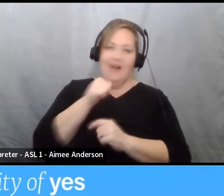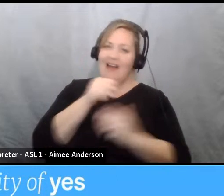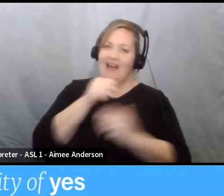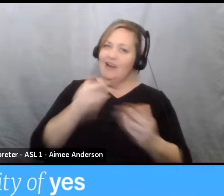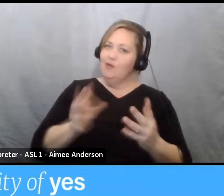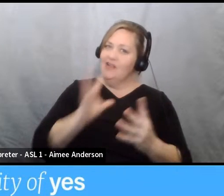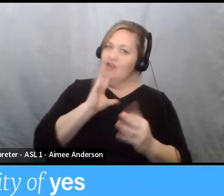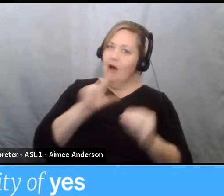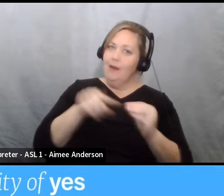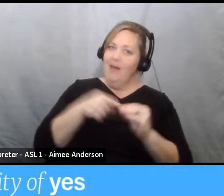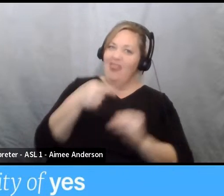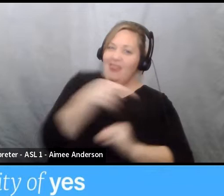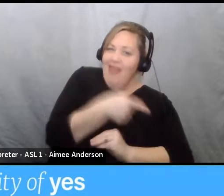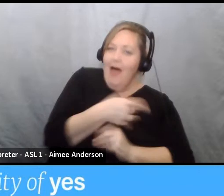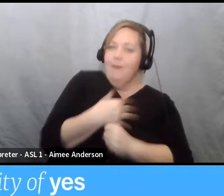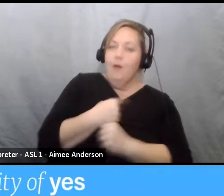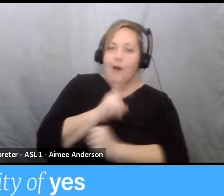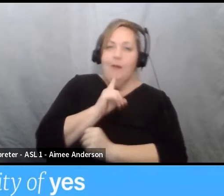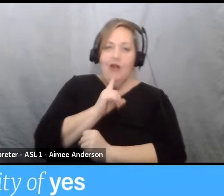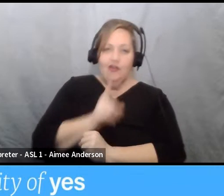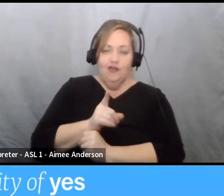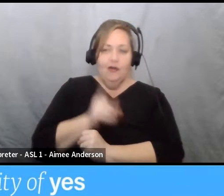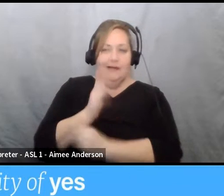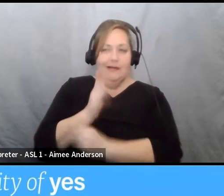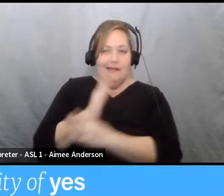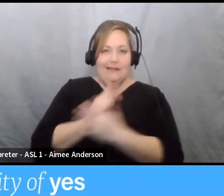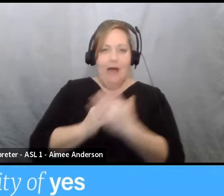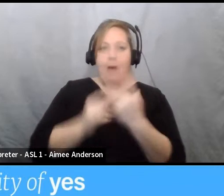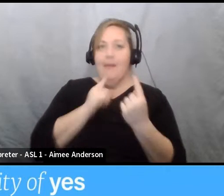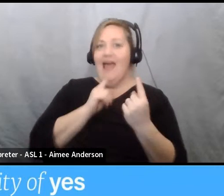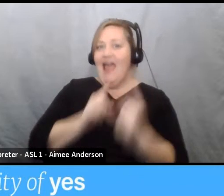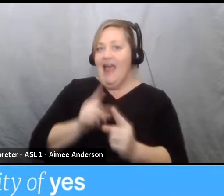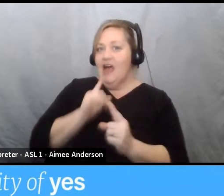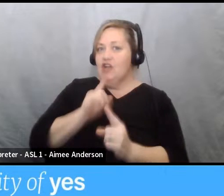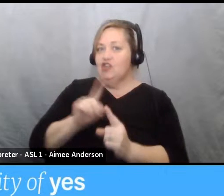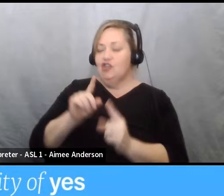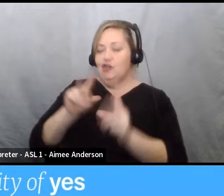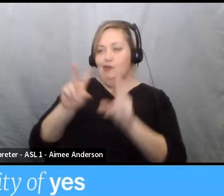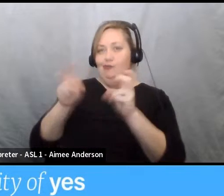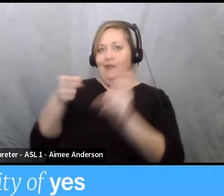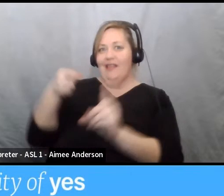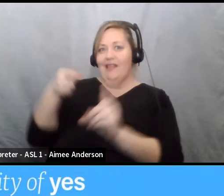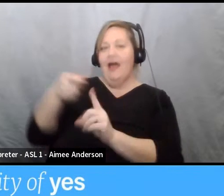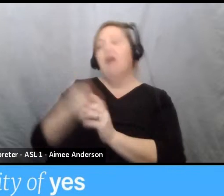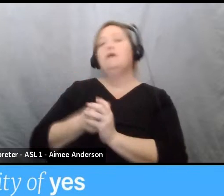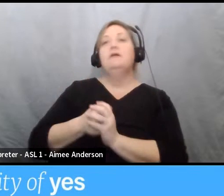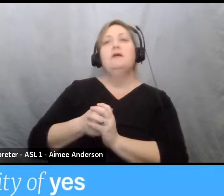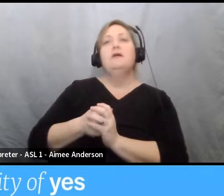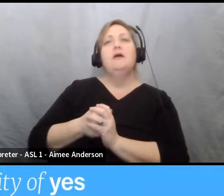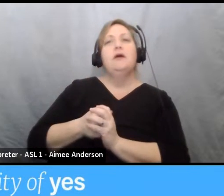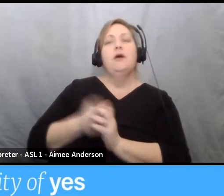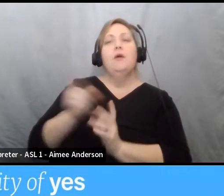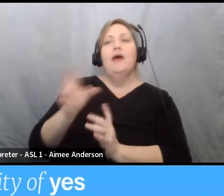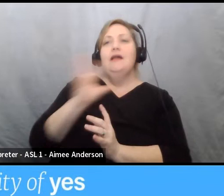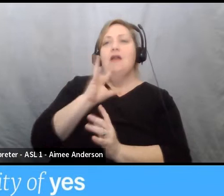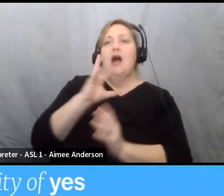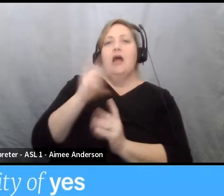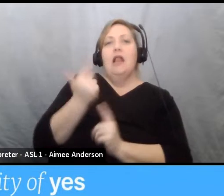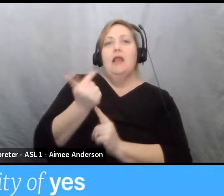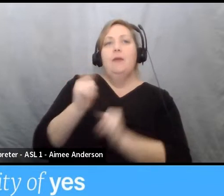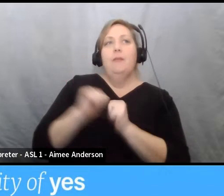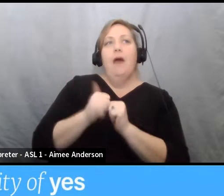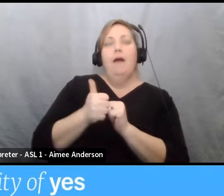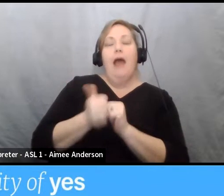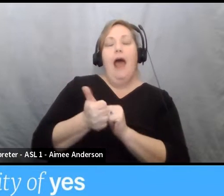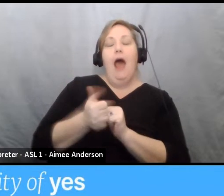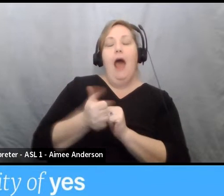make sure that we get you some answers. So, can you talk a little bit about